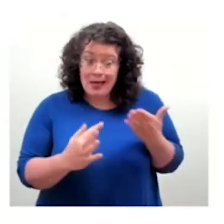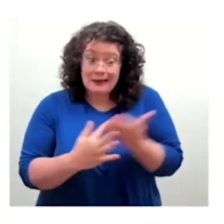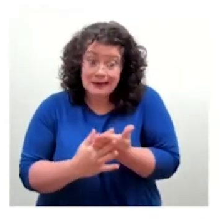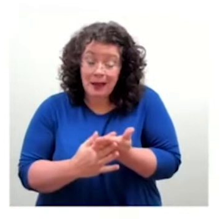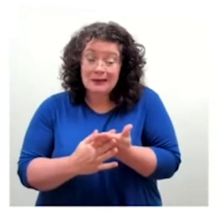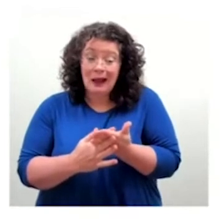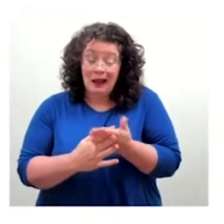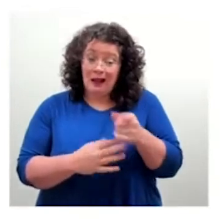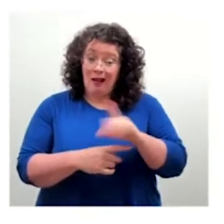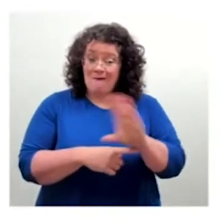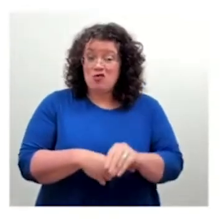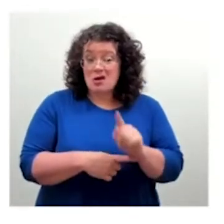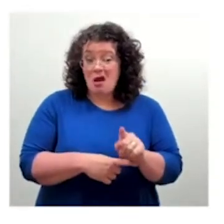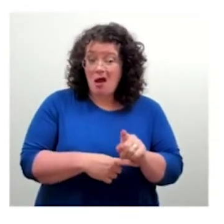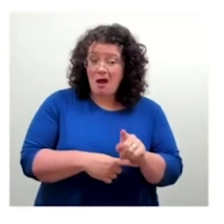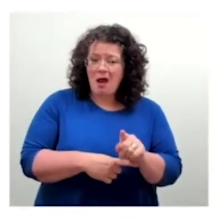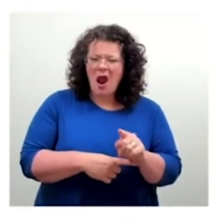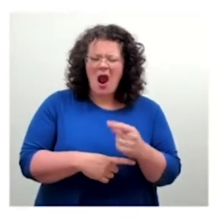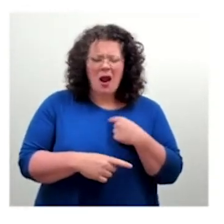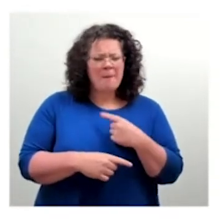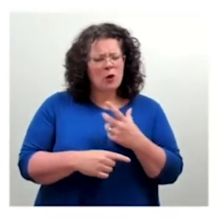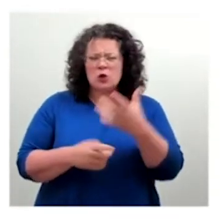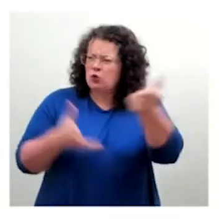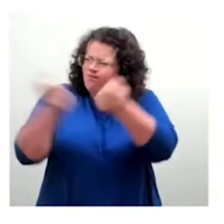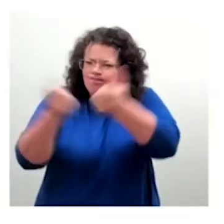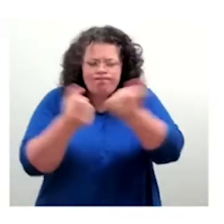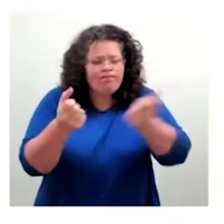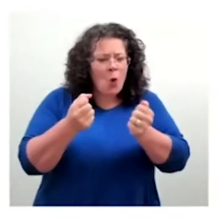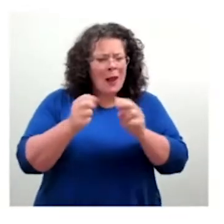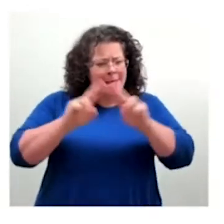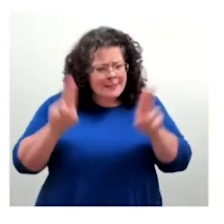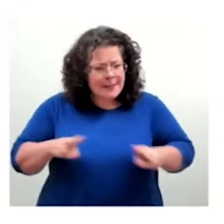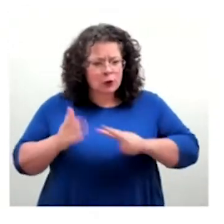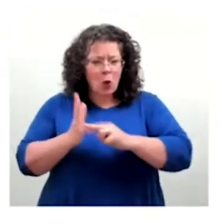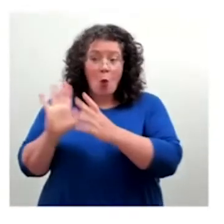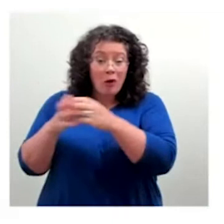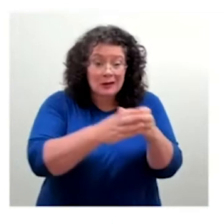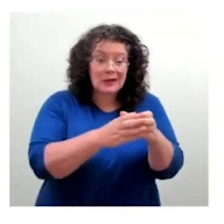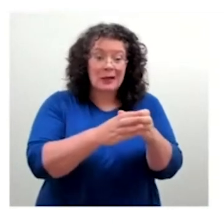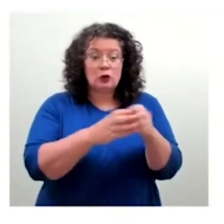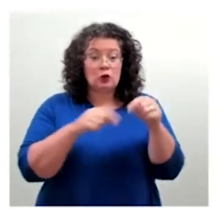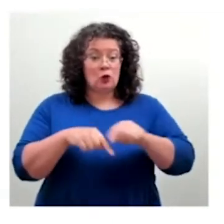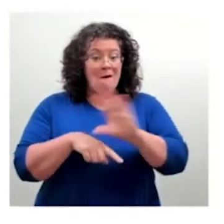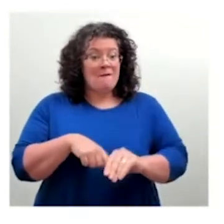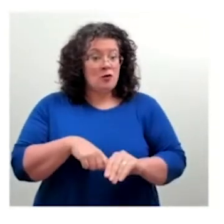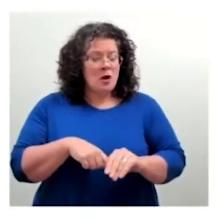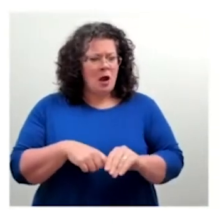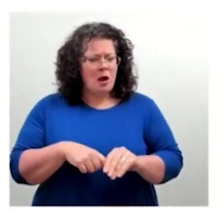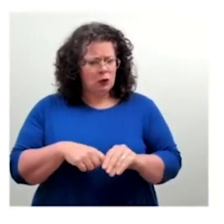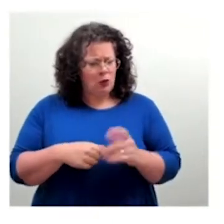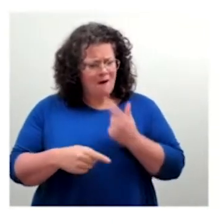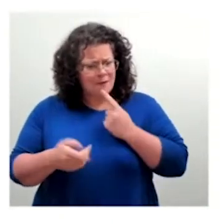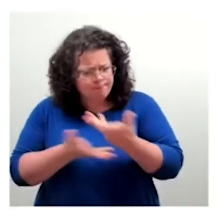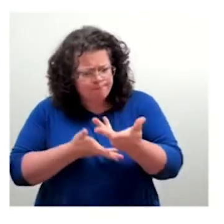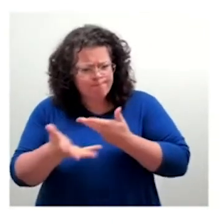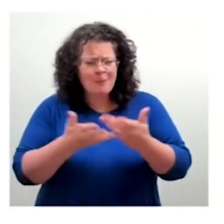come up with solutions. Thank you. Thank you, Irene. I appreciate that. And your point on the financial institutions is well taken. You